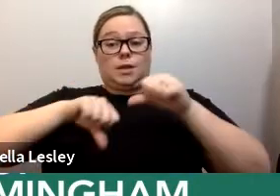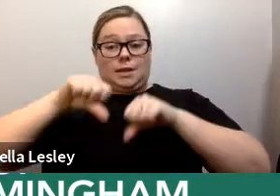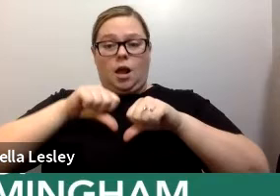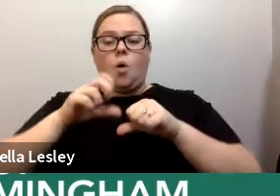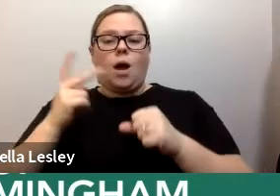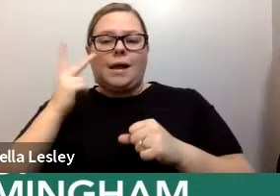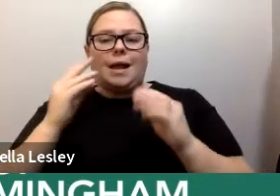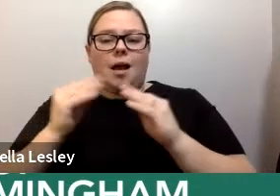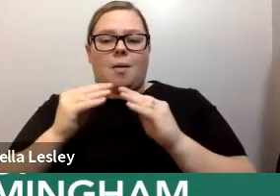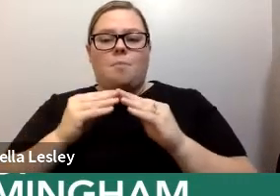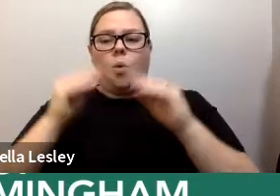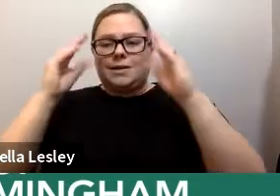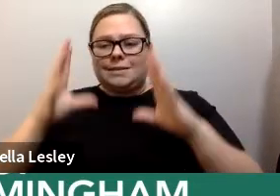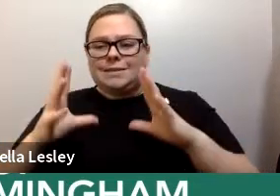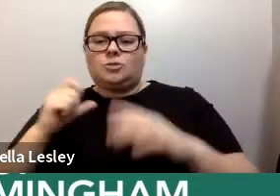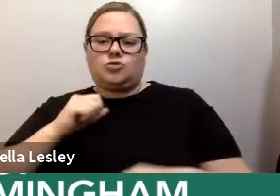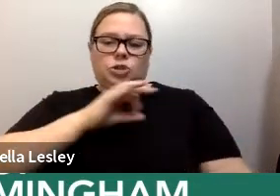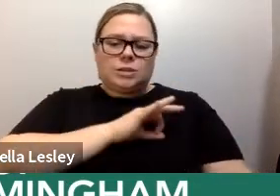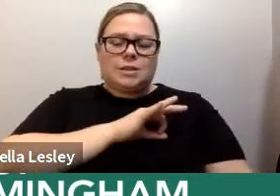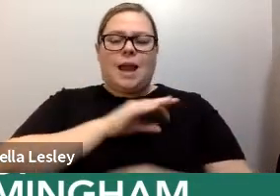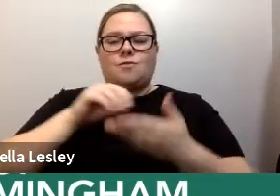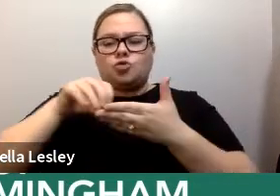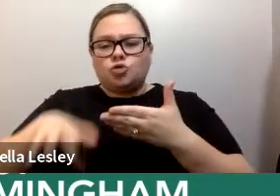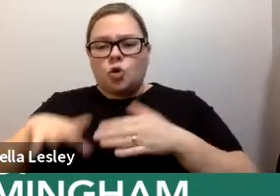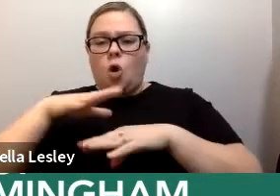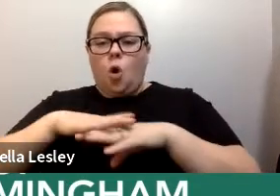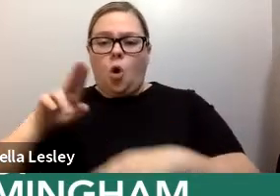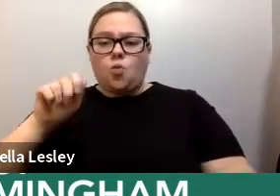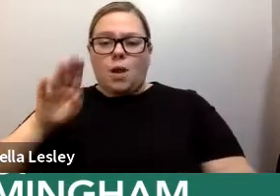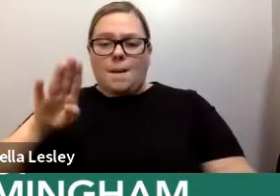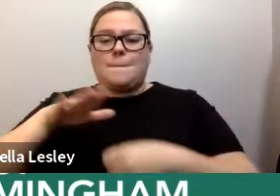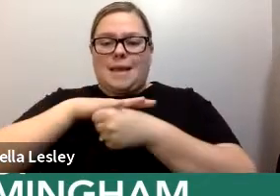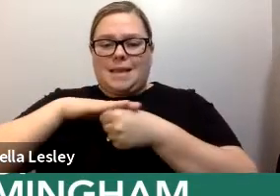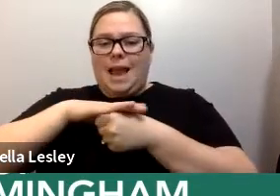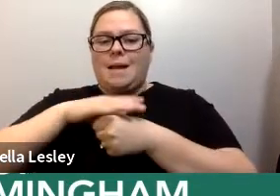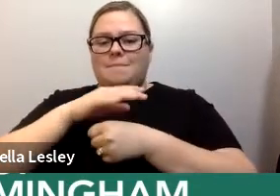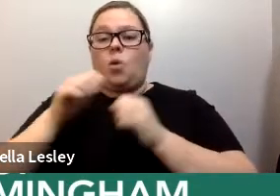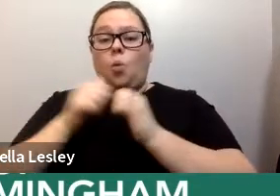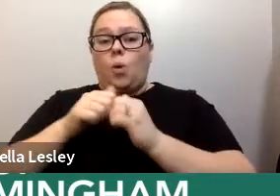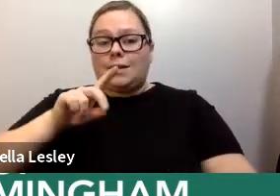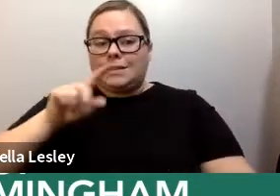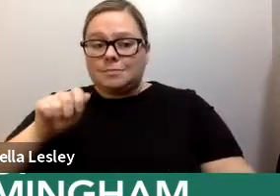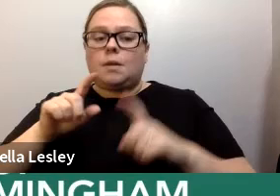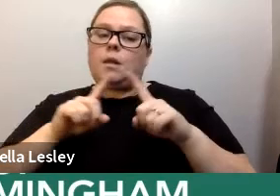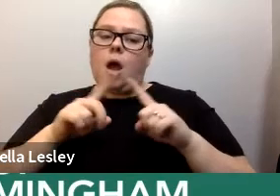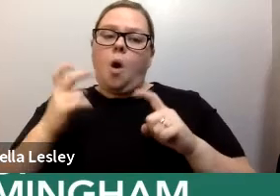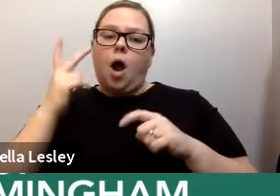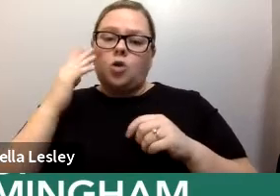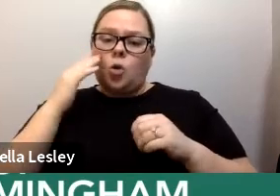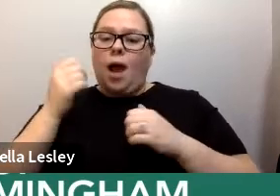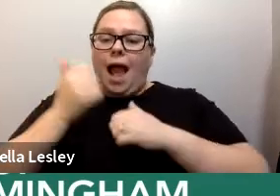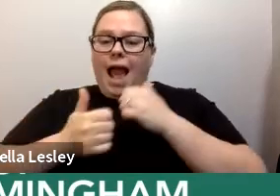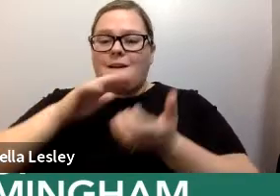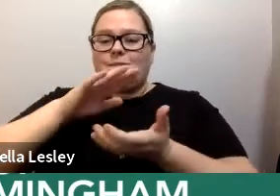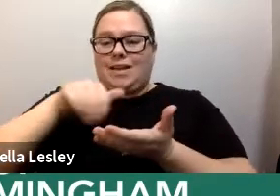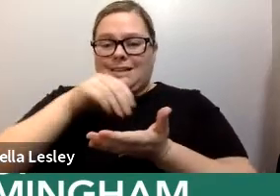want to see more faculty, more students on the UAB campus with disabilities, but we also want to make sure that every other center on campus